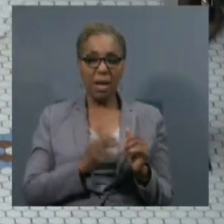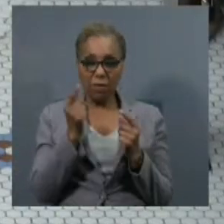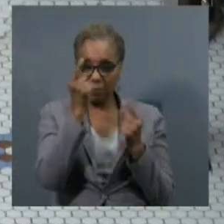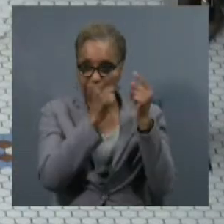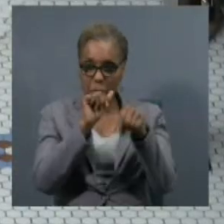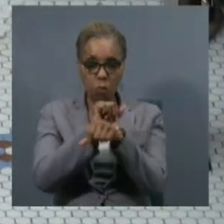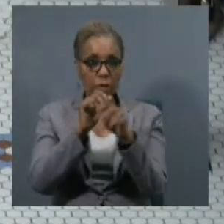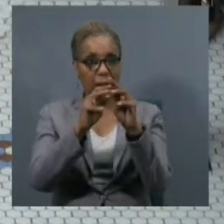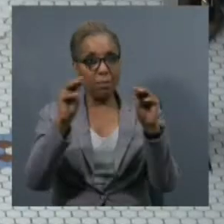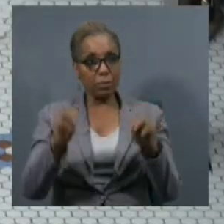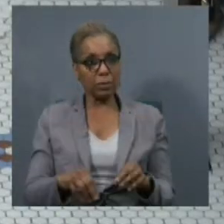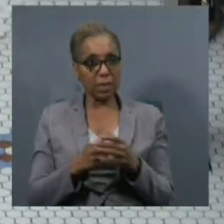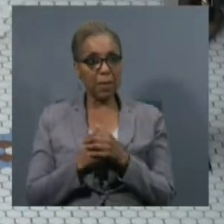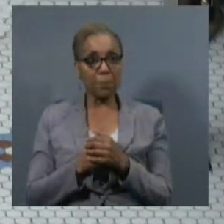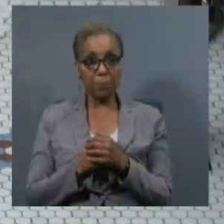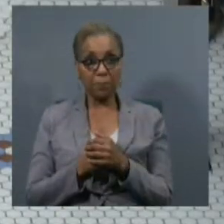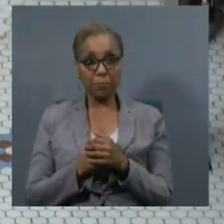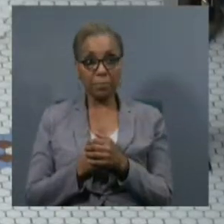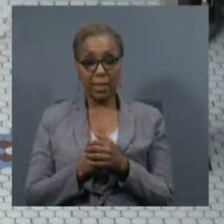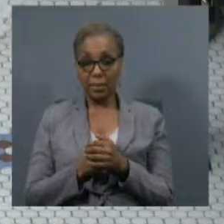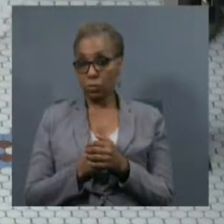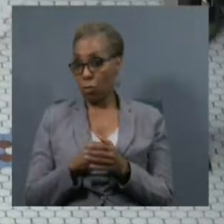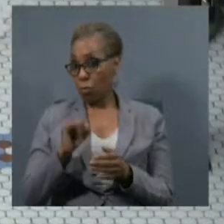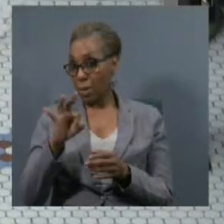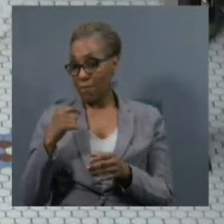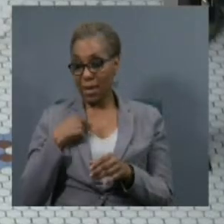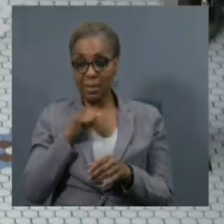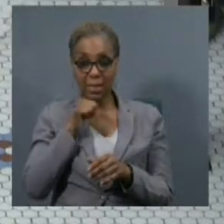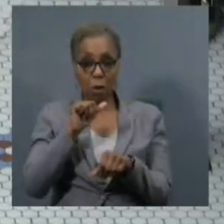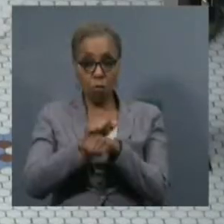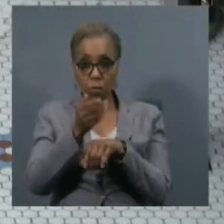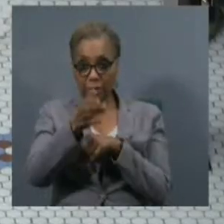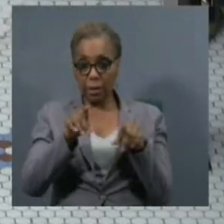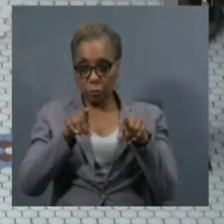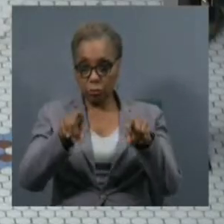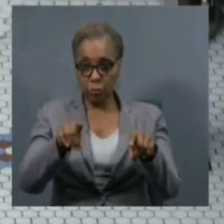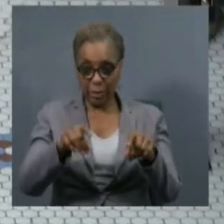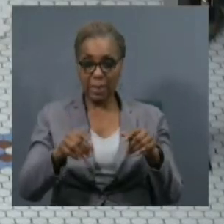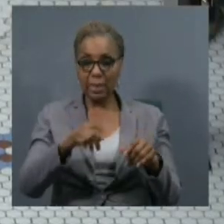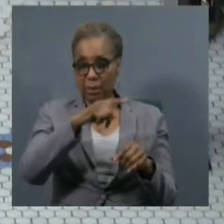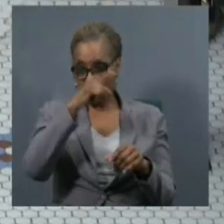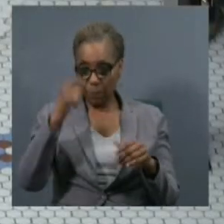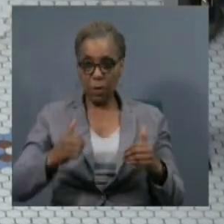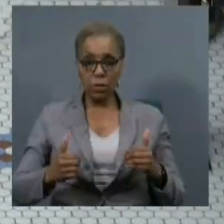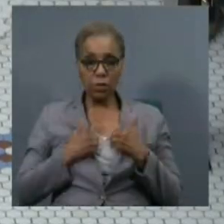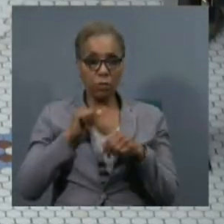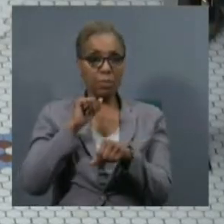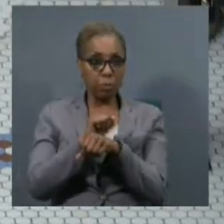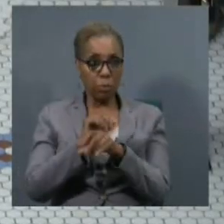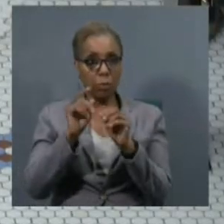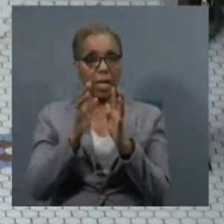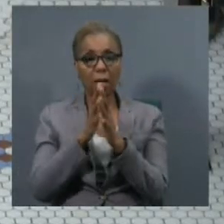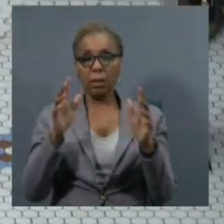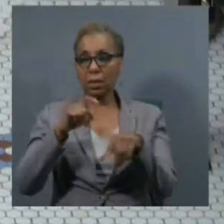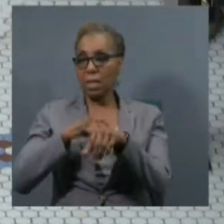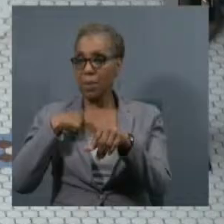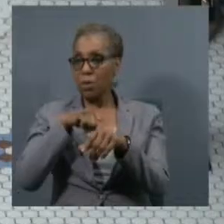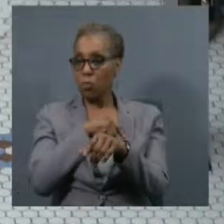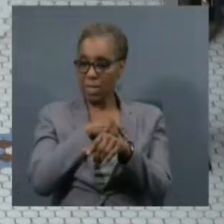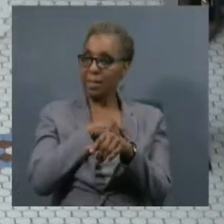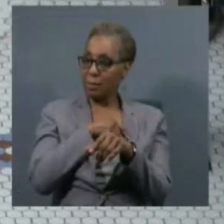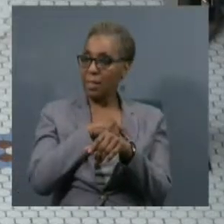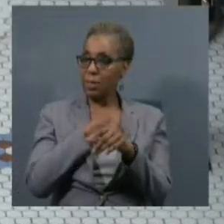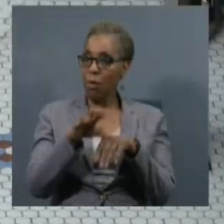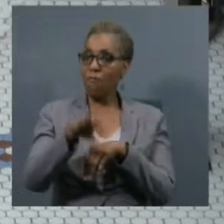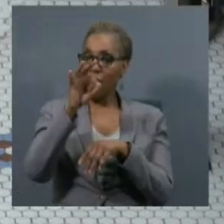working at a museum had I not worked there during summer youth employment. A lot of times we find our success years later because